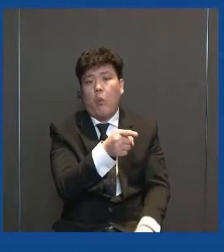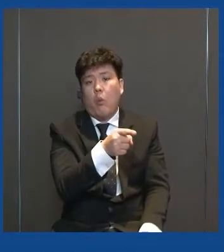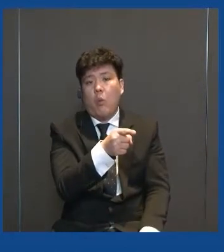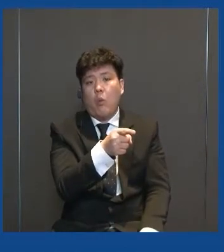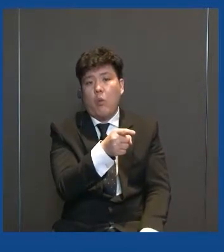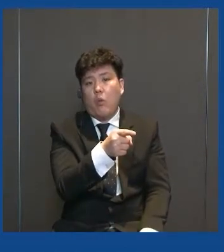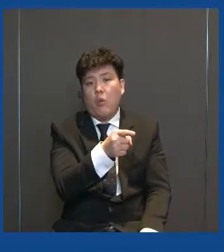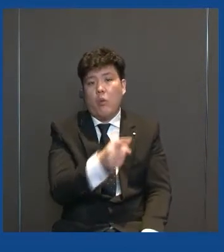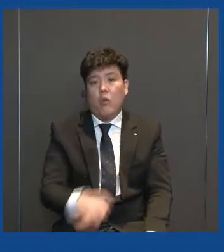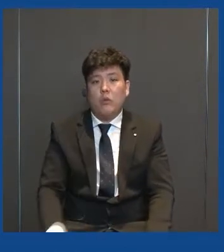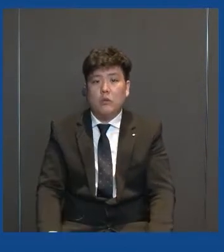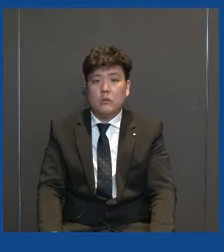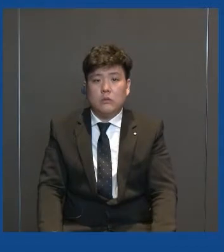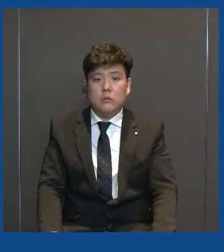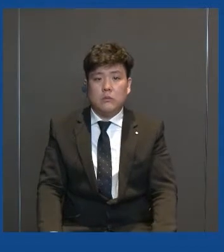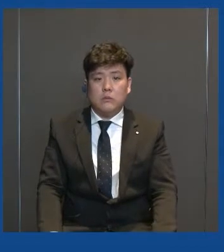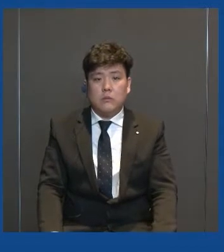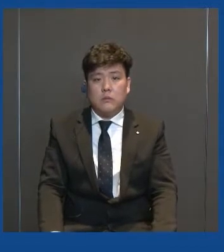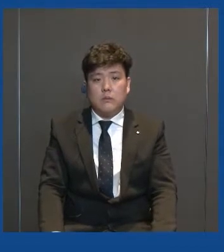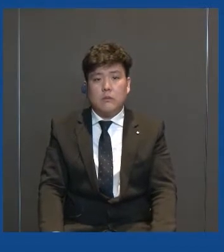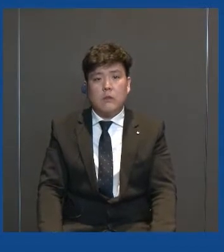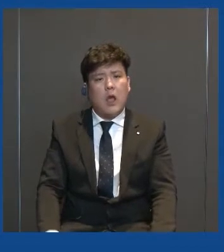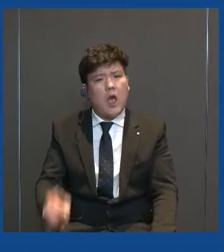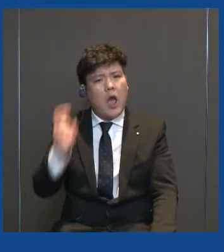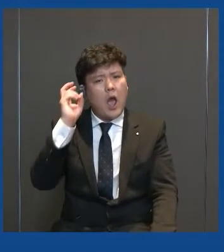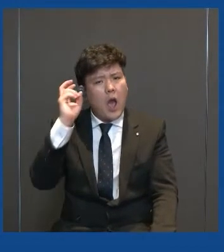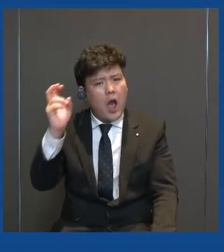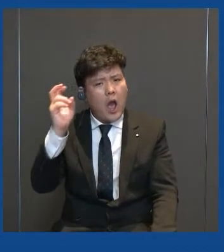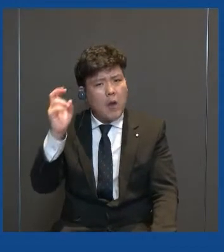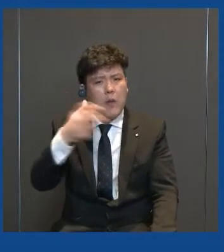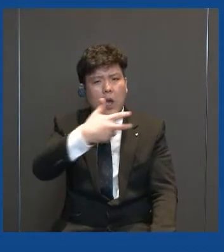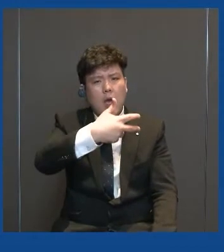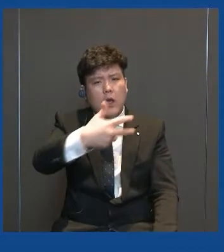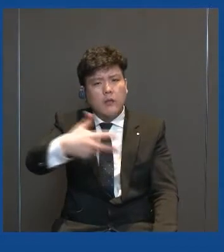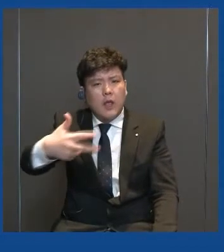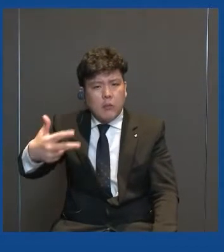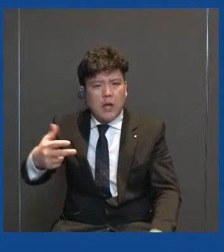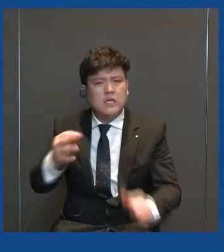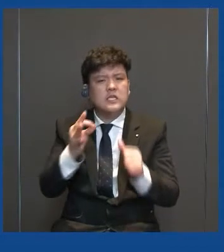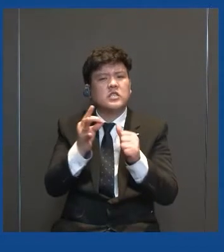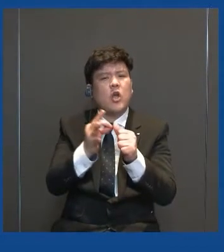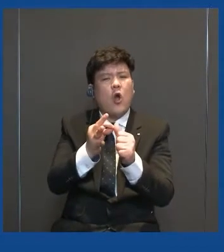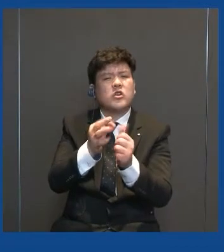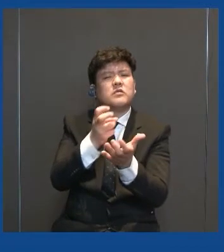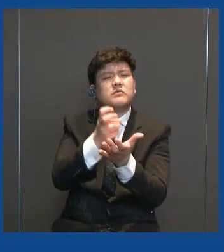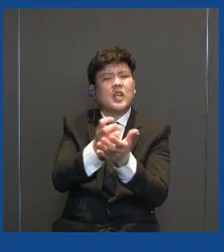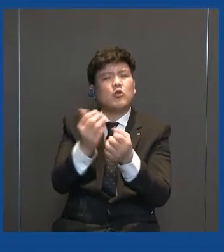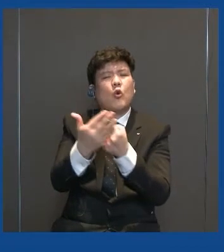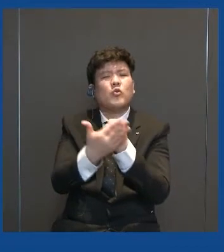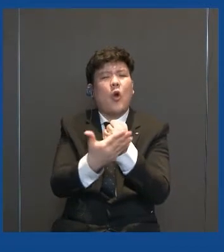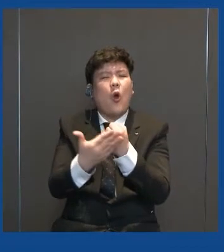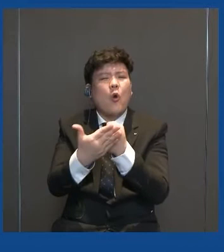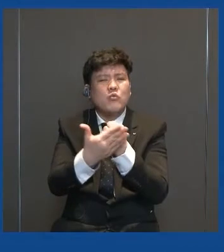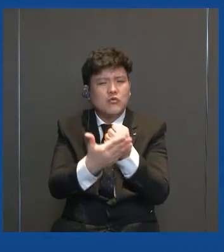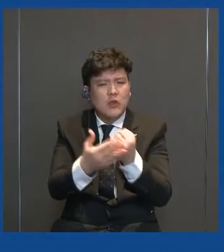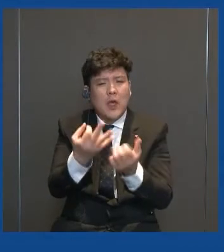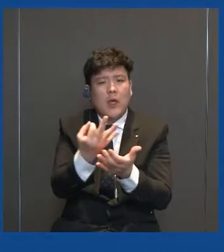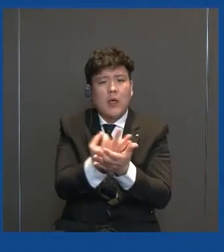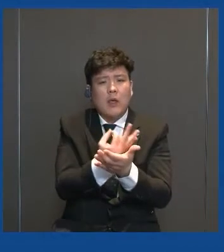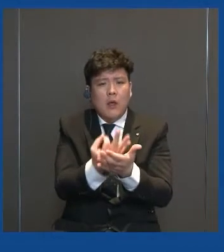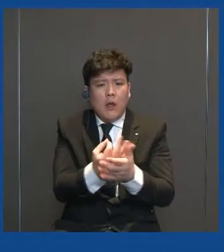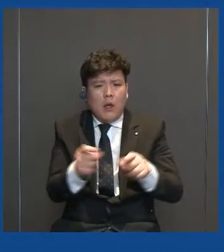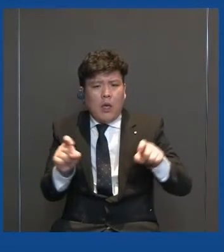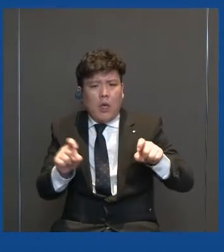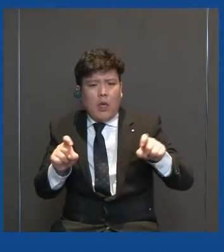one of the factors in this, and we see more worries amongst the young due to the risk of losing